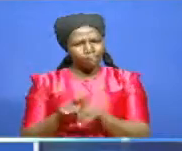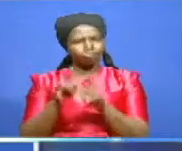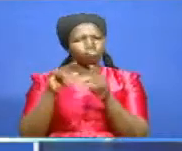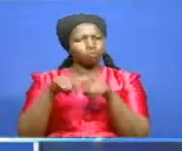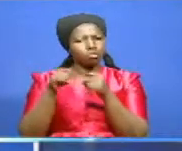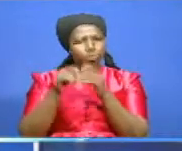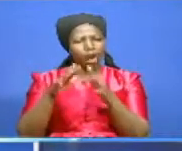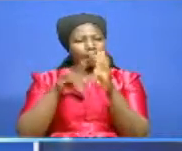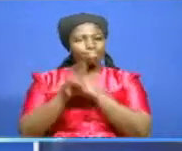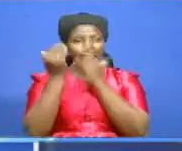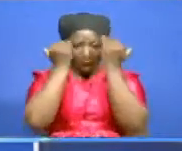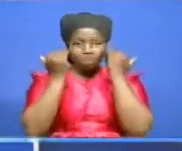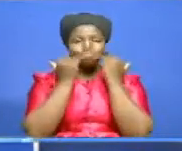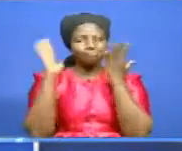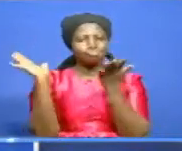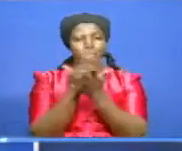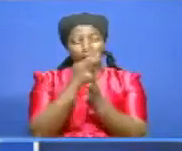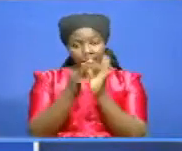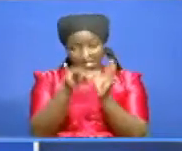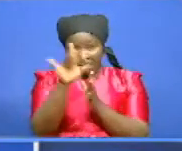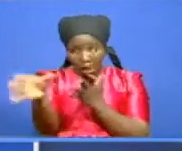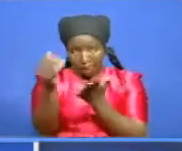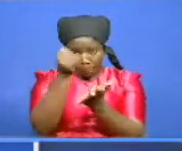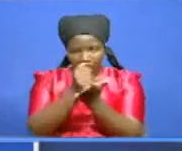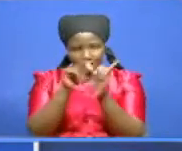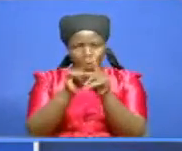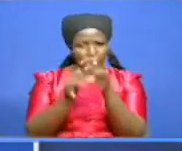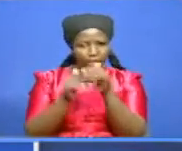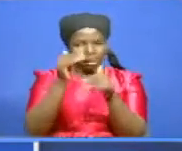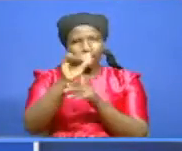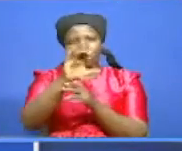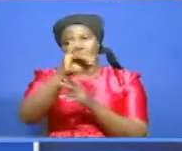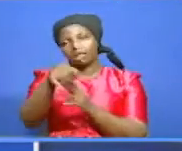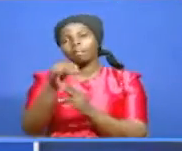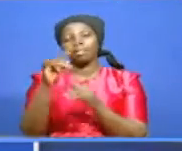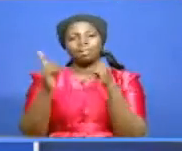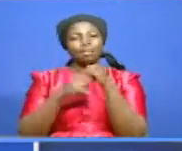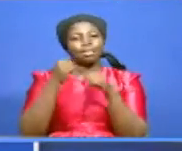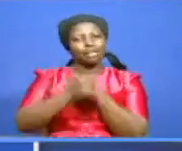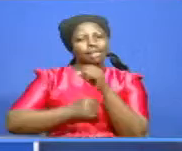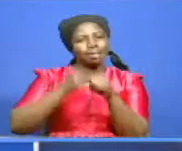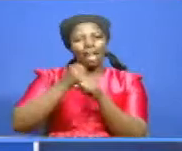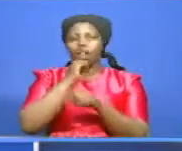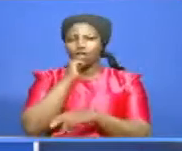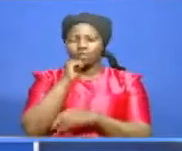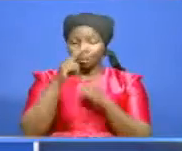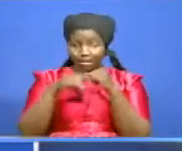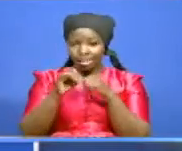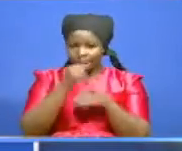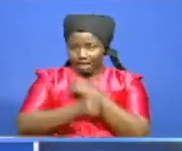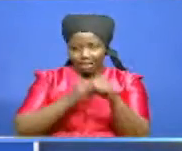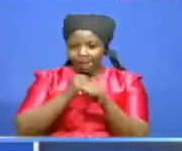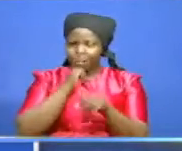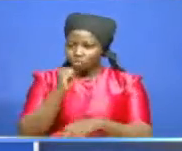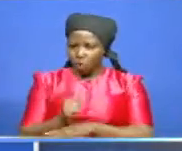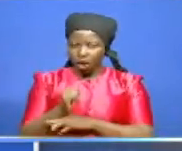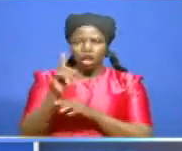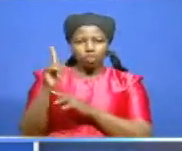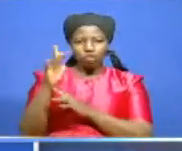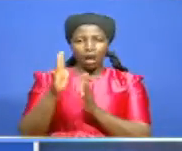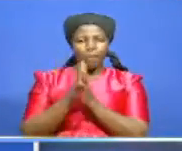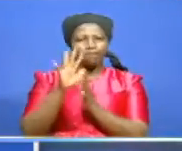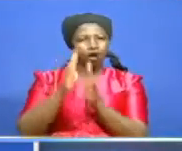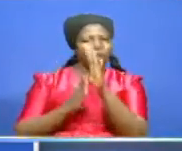if appointed as the next Chief Justice. The 60-year-old prominent city lawyer with over 30 years' experience in the